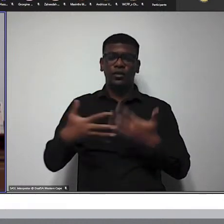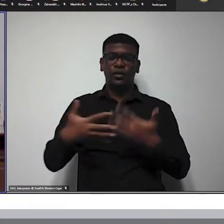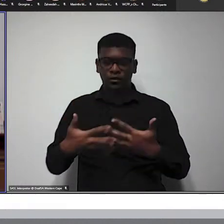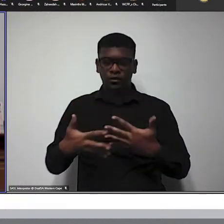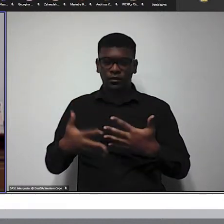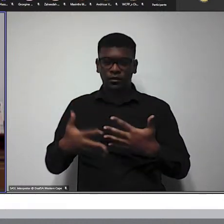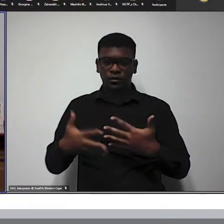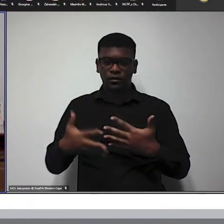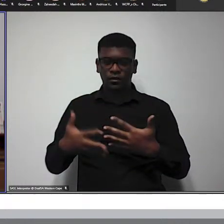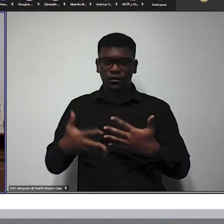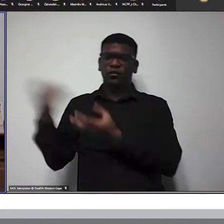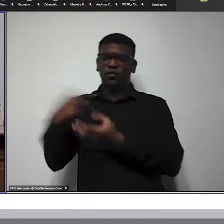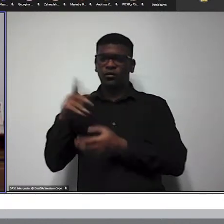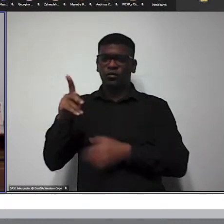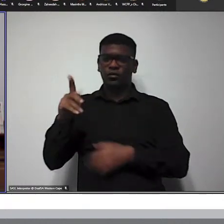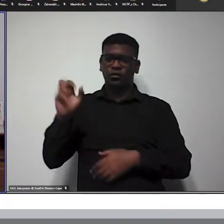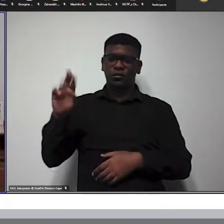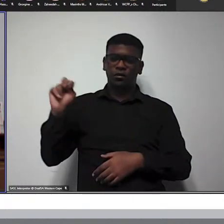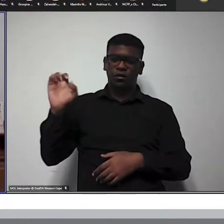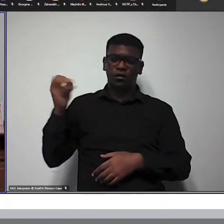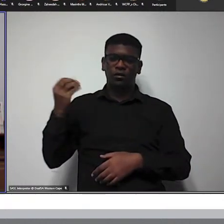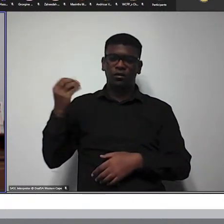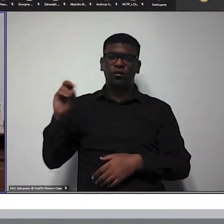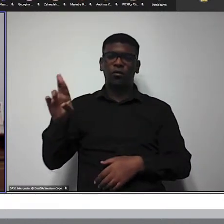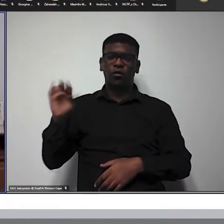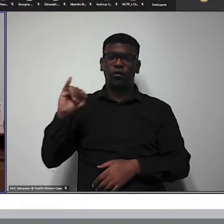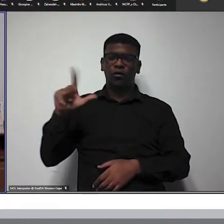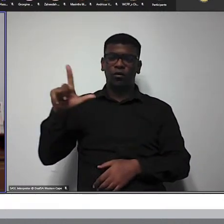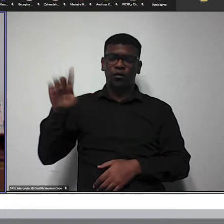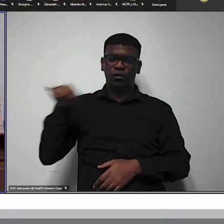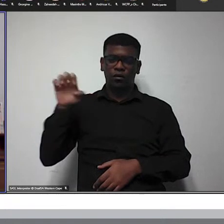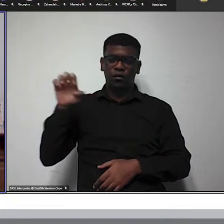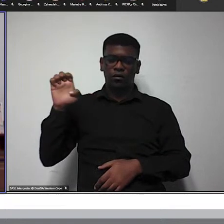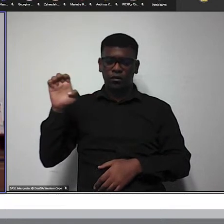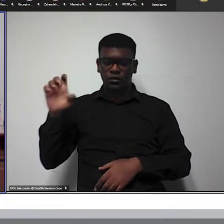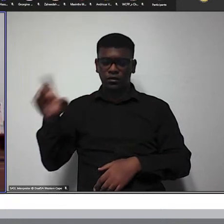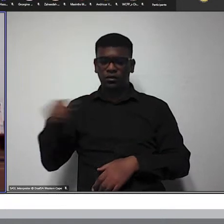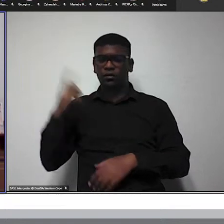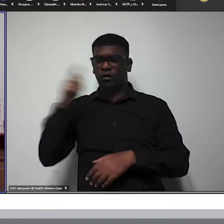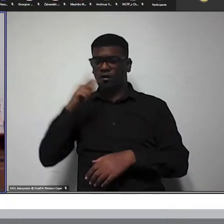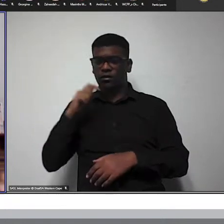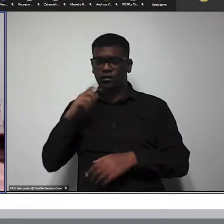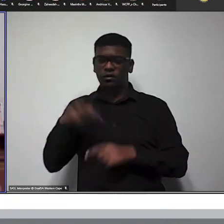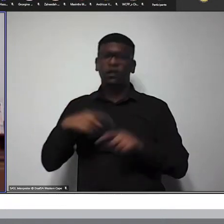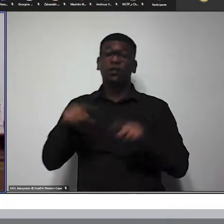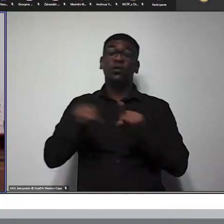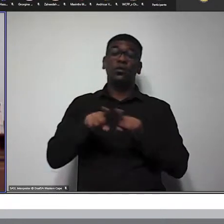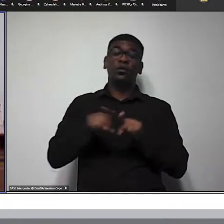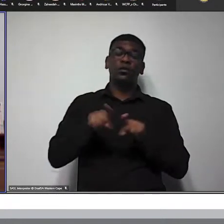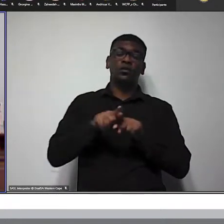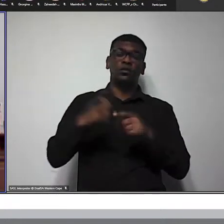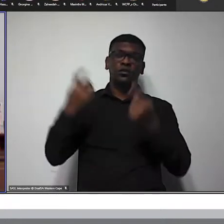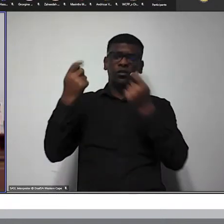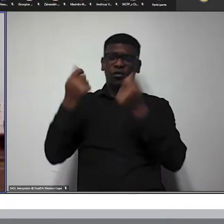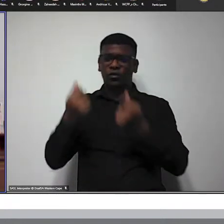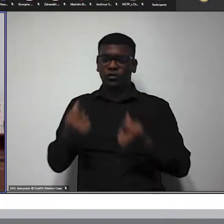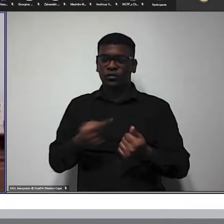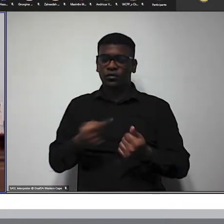Ilse, if either of you want to answer that question. And then the cost of the shipping, I'm not actually really sure